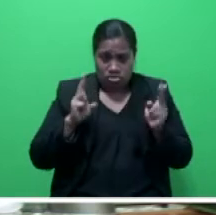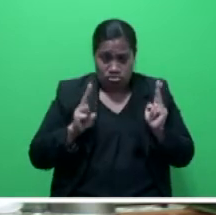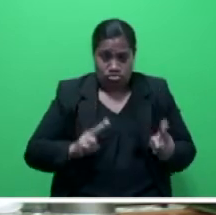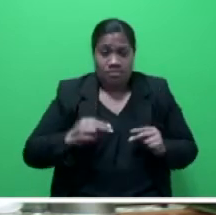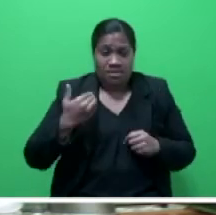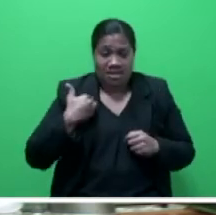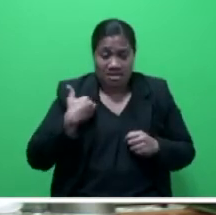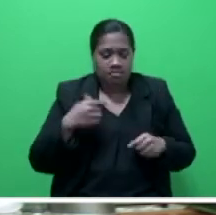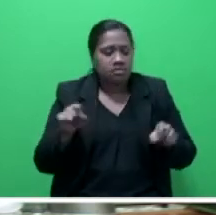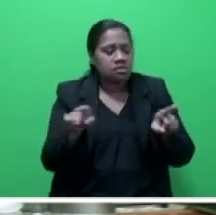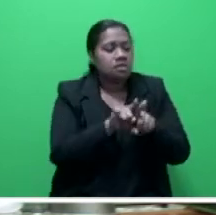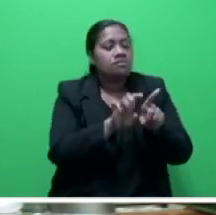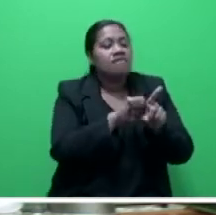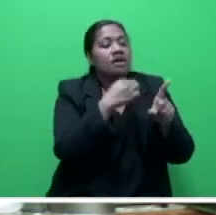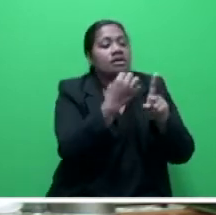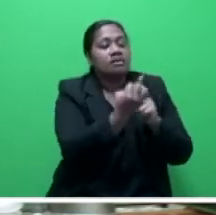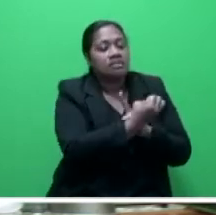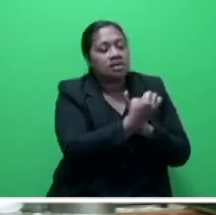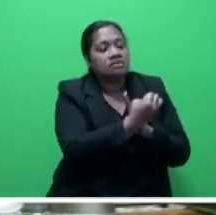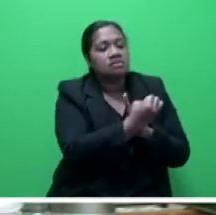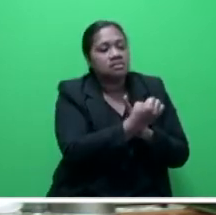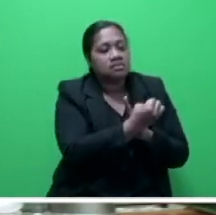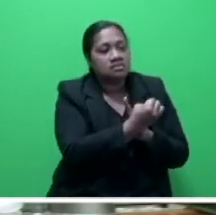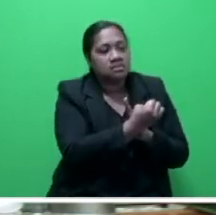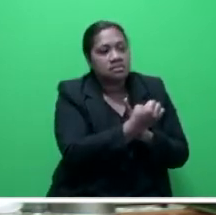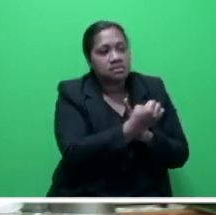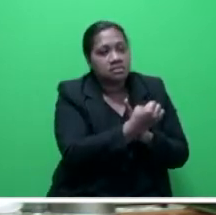Most of these chemicals is very quickly